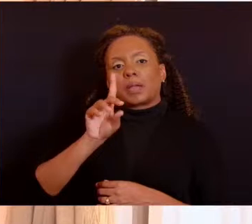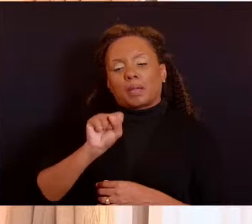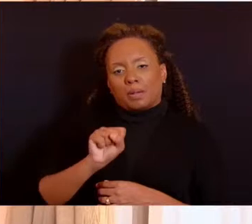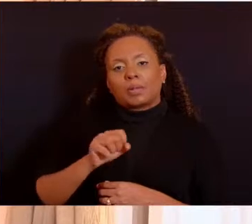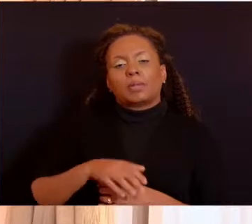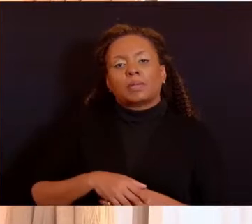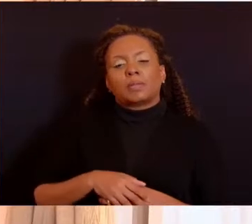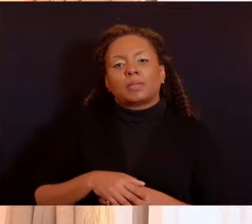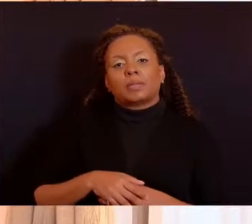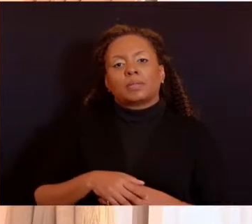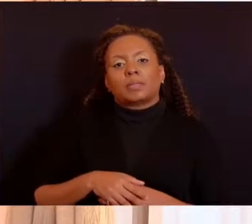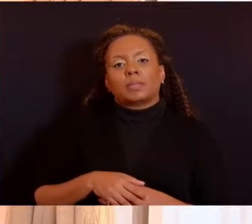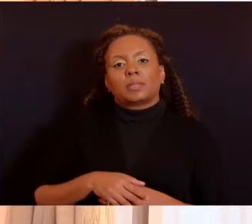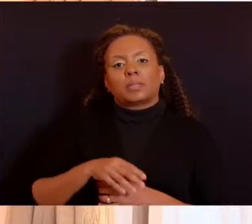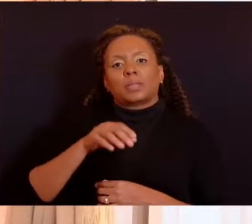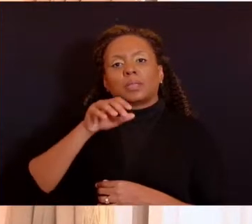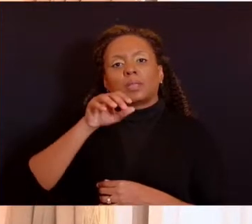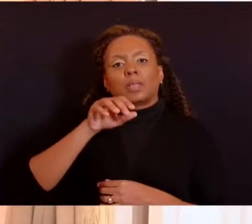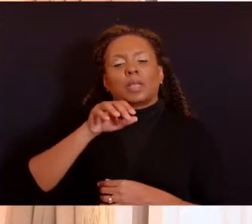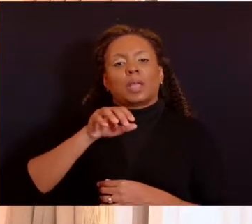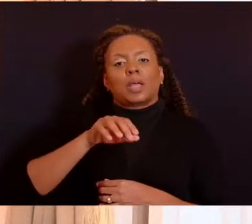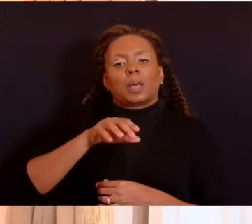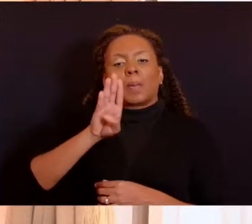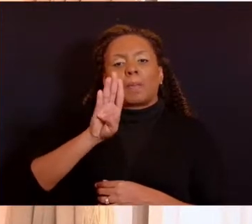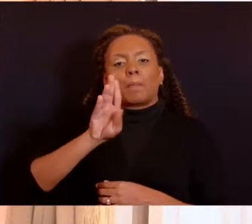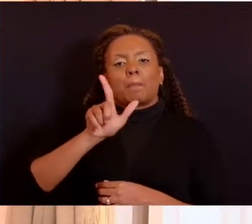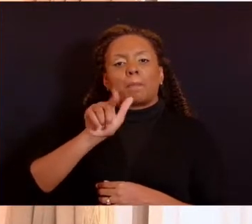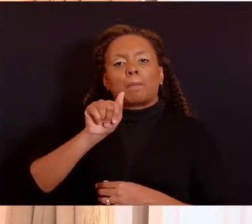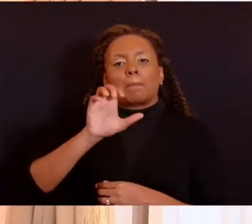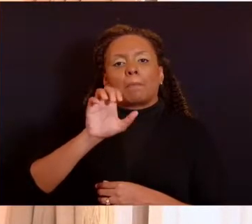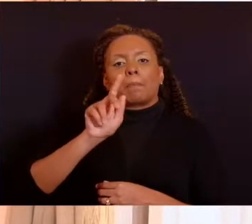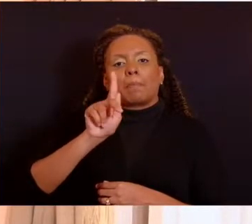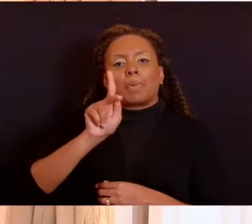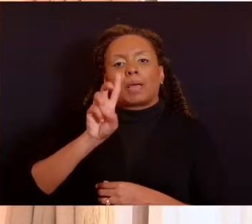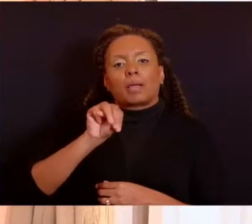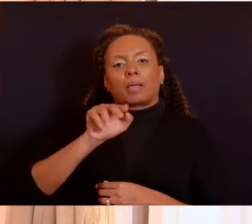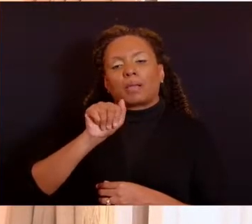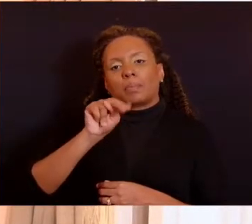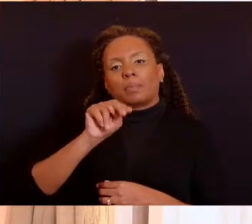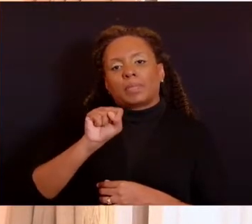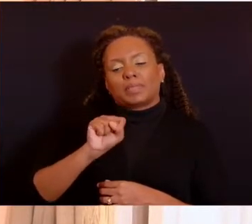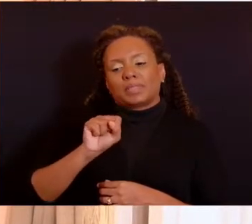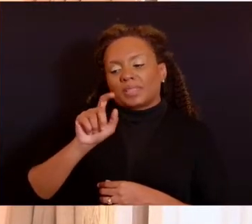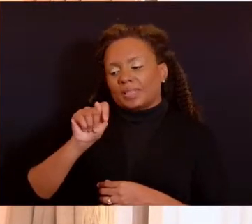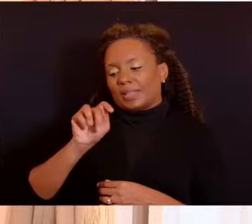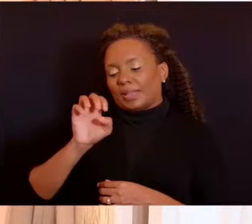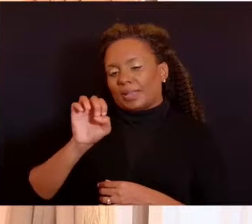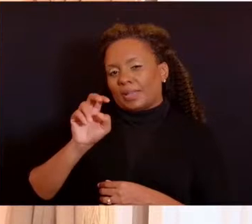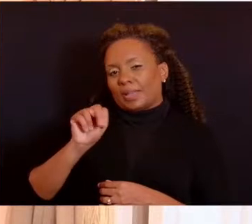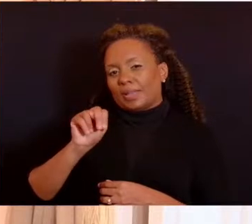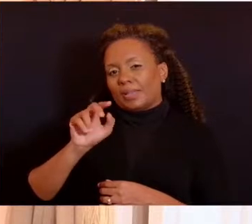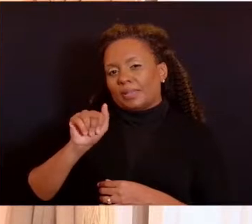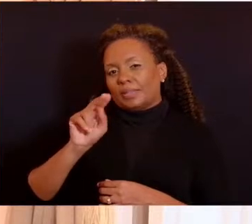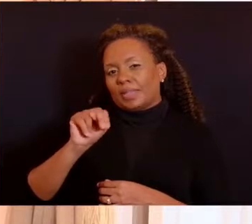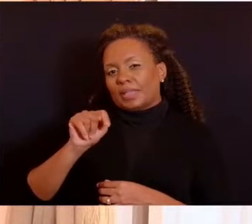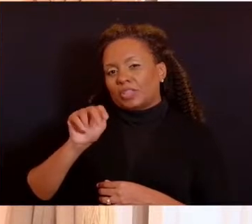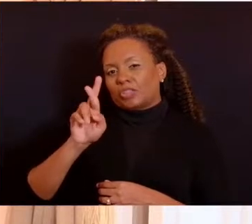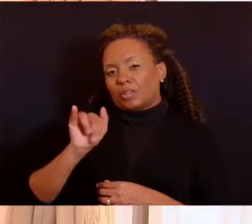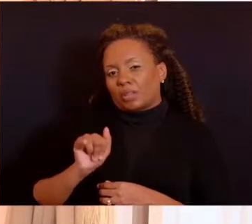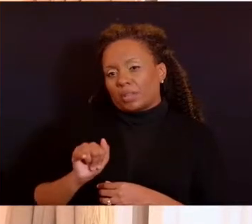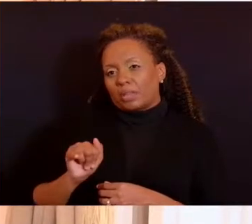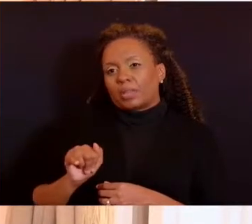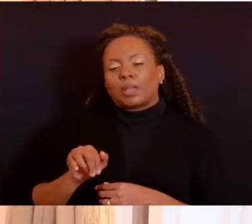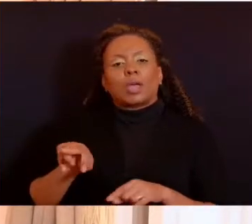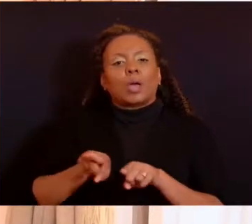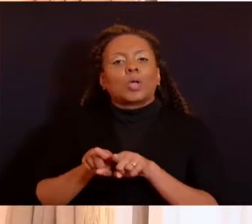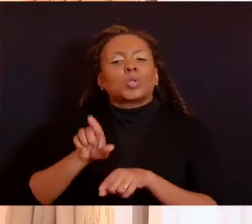Brucevale. Blackman's Tenantry, Brucevale, Belle Plaine, and Lakes all had some elements of mudslide. And I